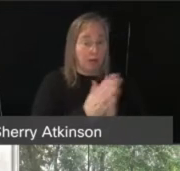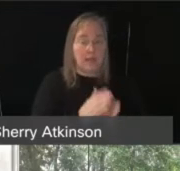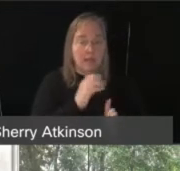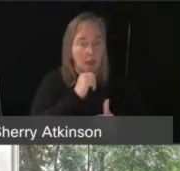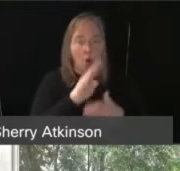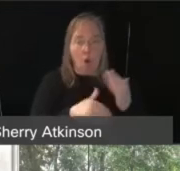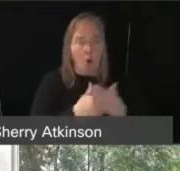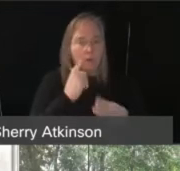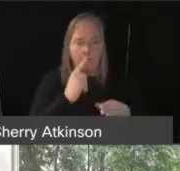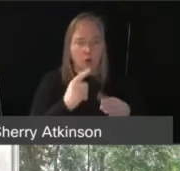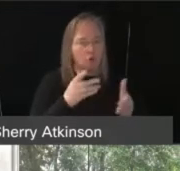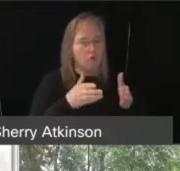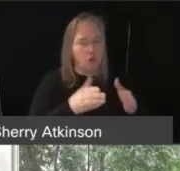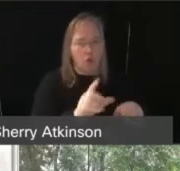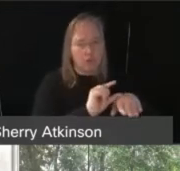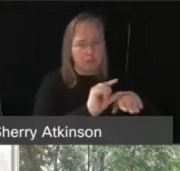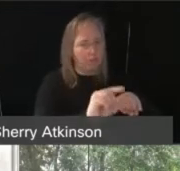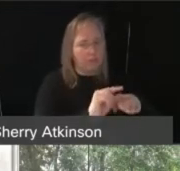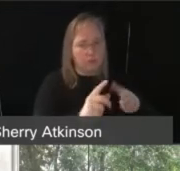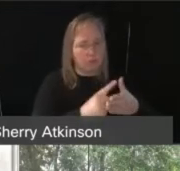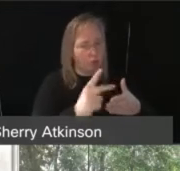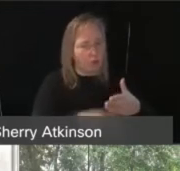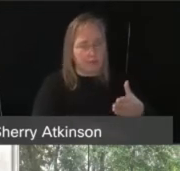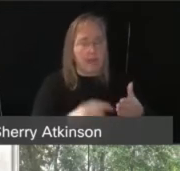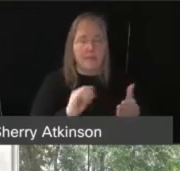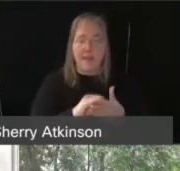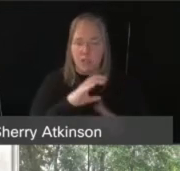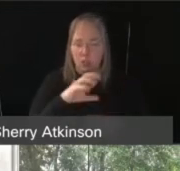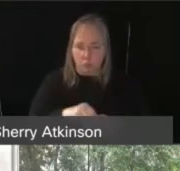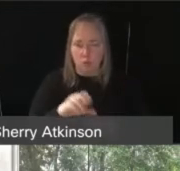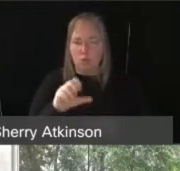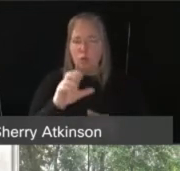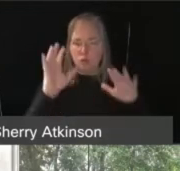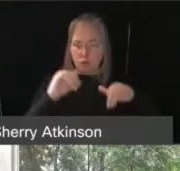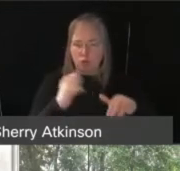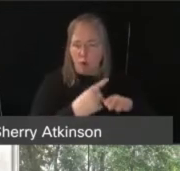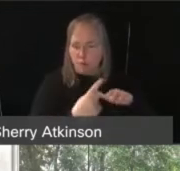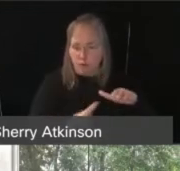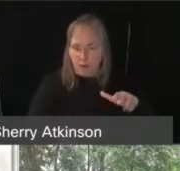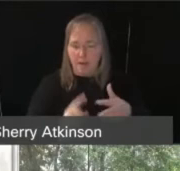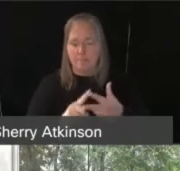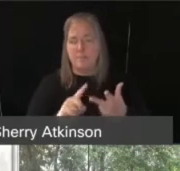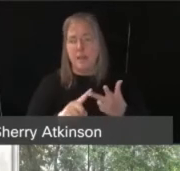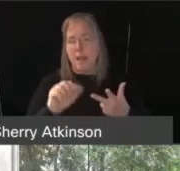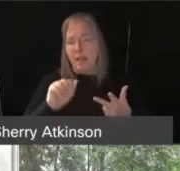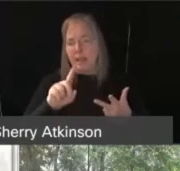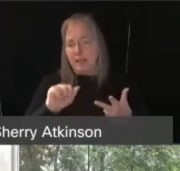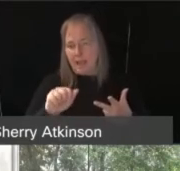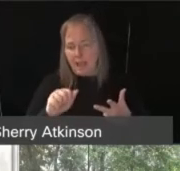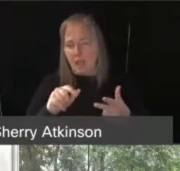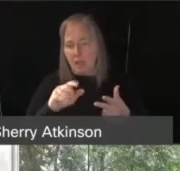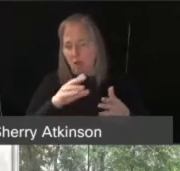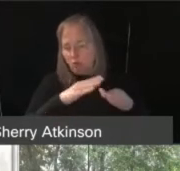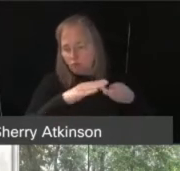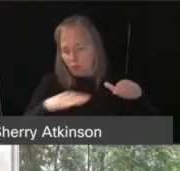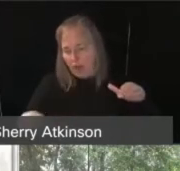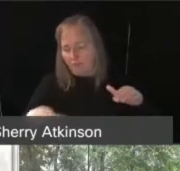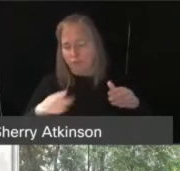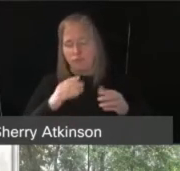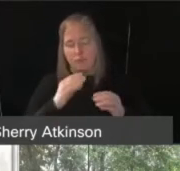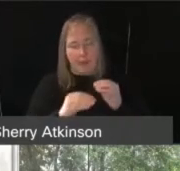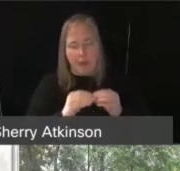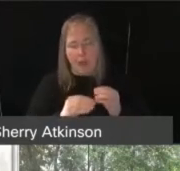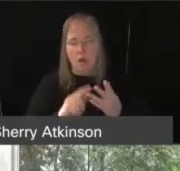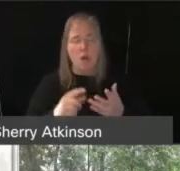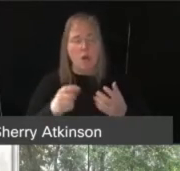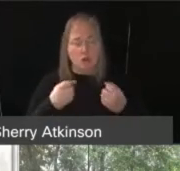resurfacing program. It is for our storm drain program. It is for ADA ramp repair, street tree program, sidewalk repair program.